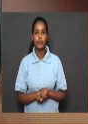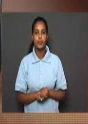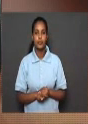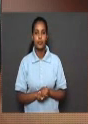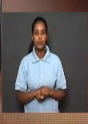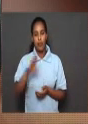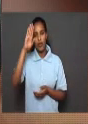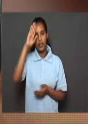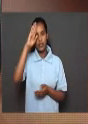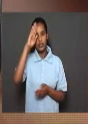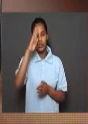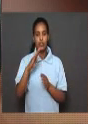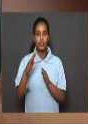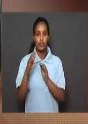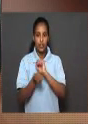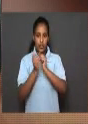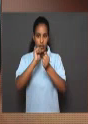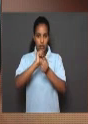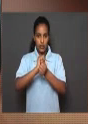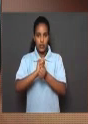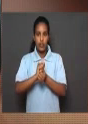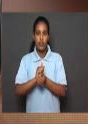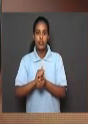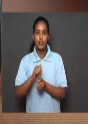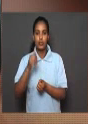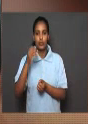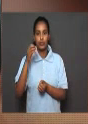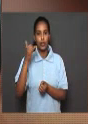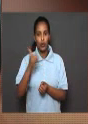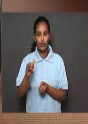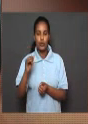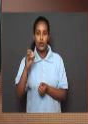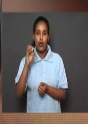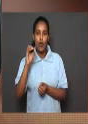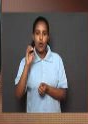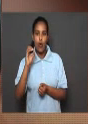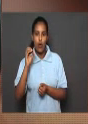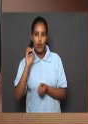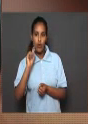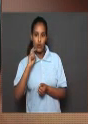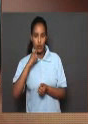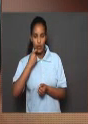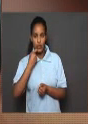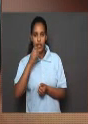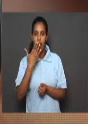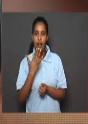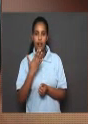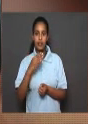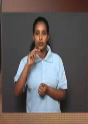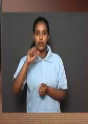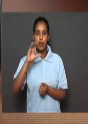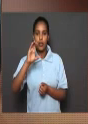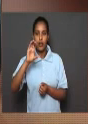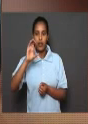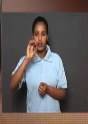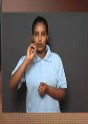The buffer changes to a yellowish orange color when the sodium hydroxide is added,